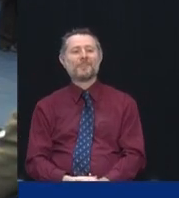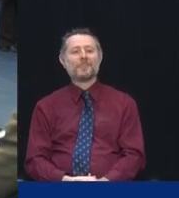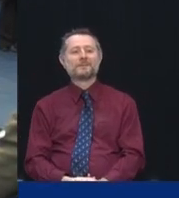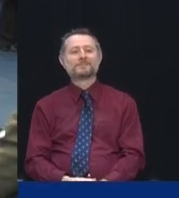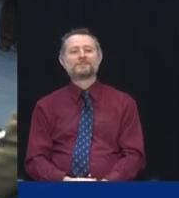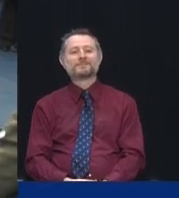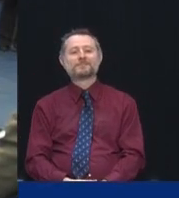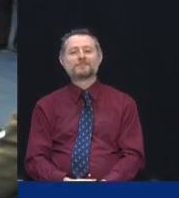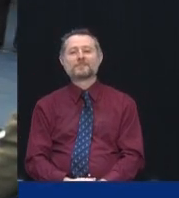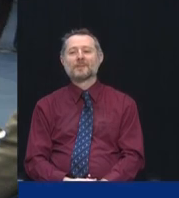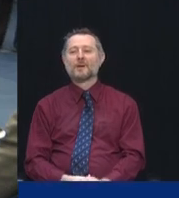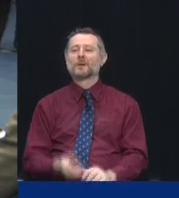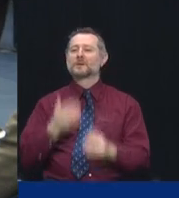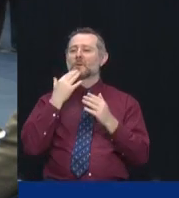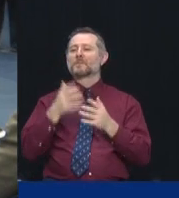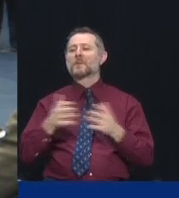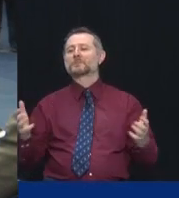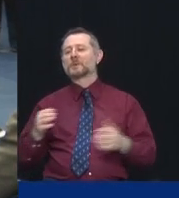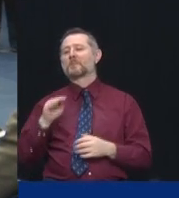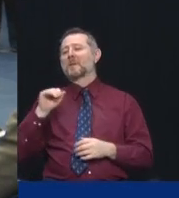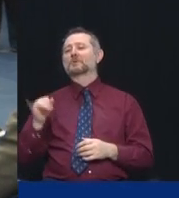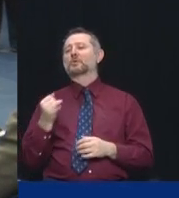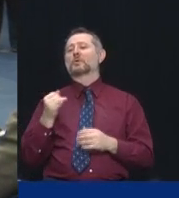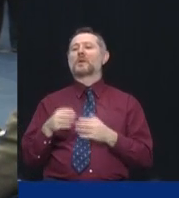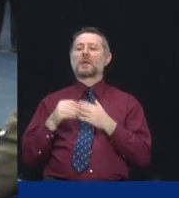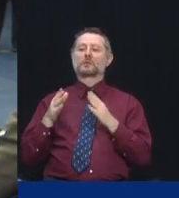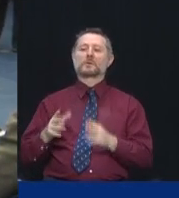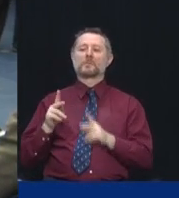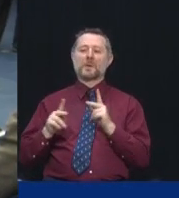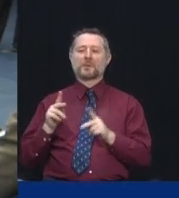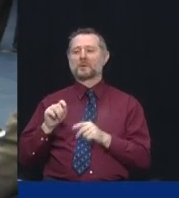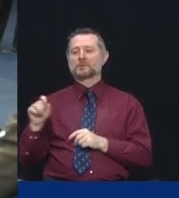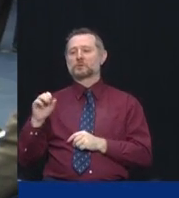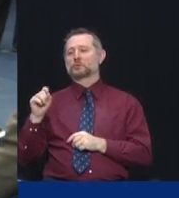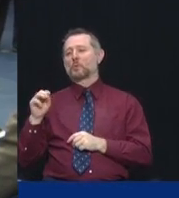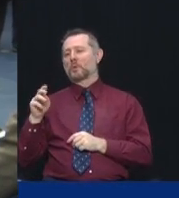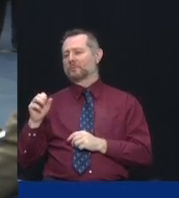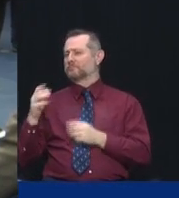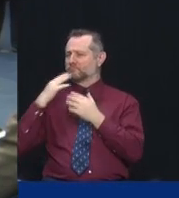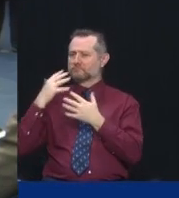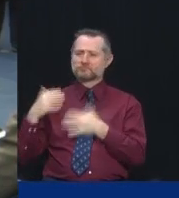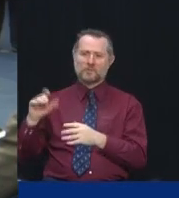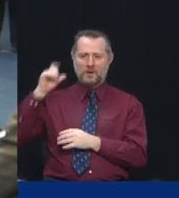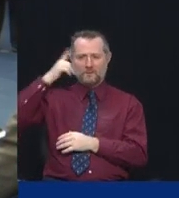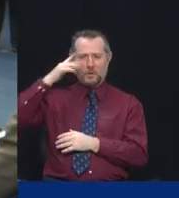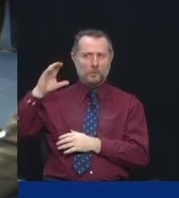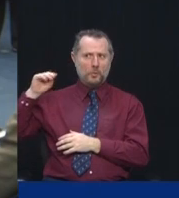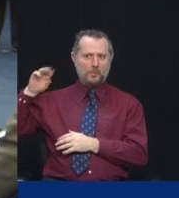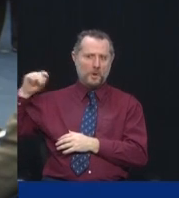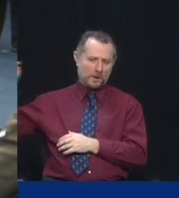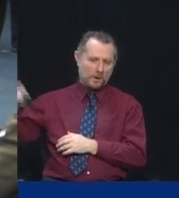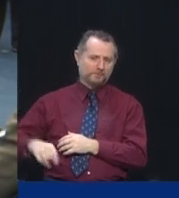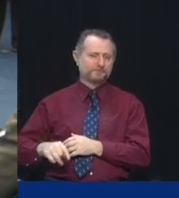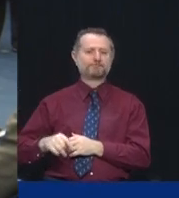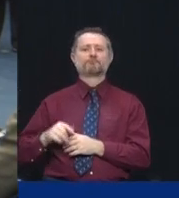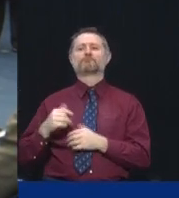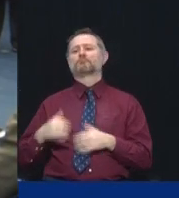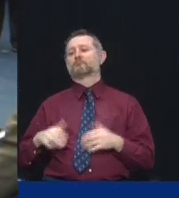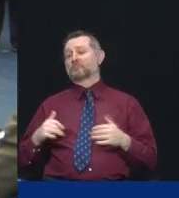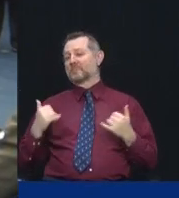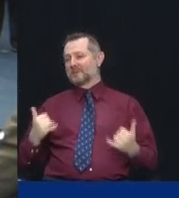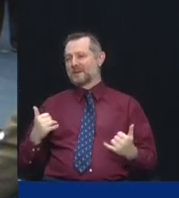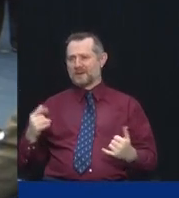Thank you very much, Majority Leader Peoples-Stokes, and thank you, Governor Cuomo, for being here today and coming back to Buffalo so